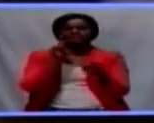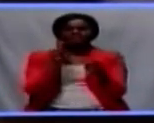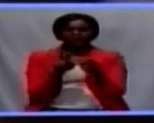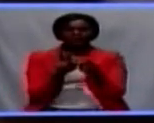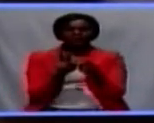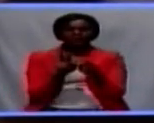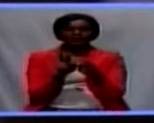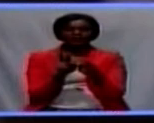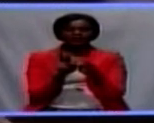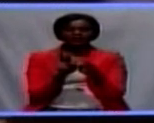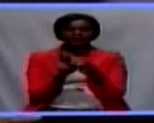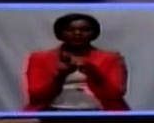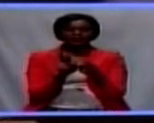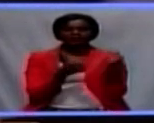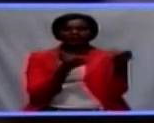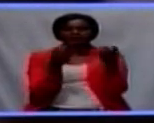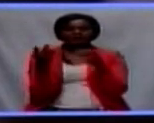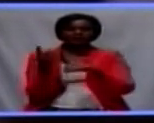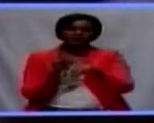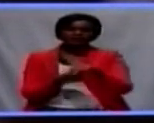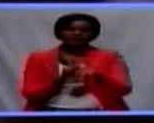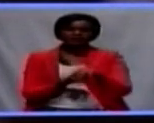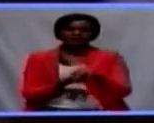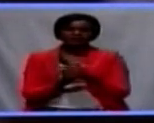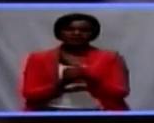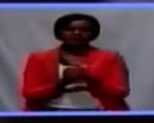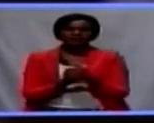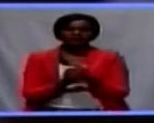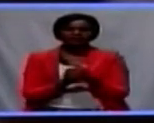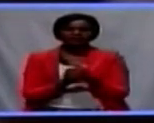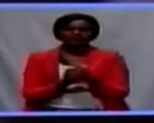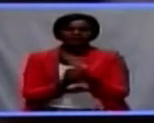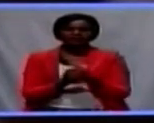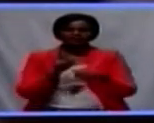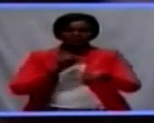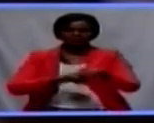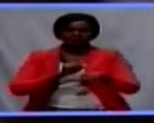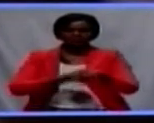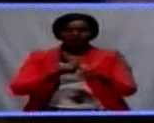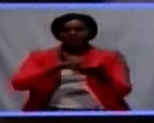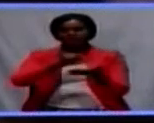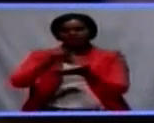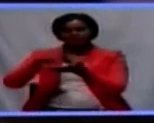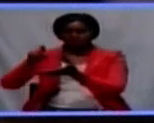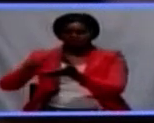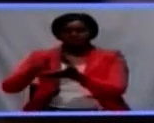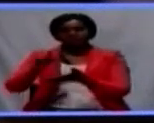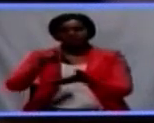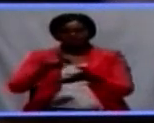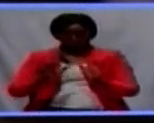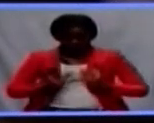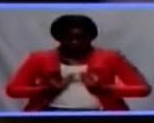And in many instances, the timeliness of the payments leads to